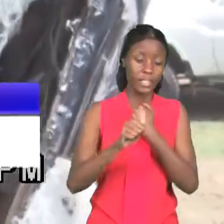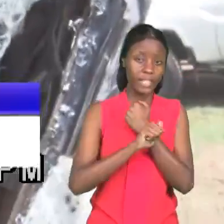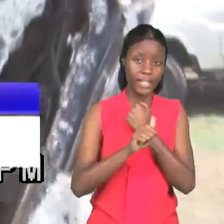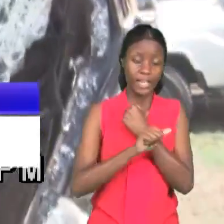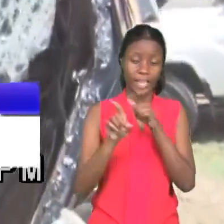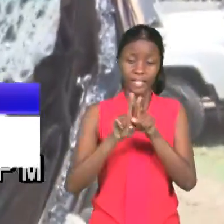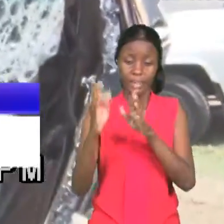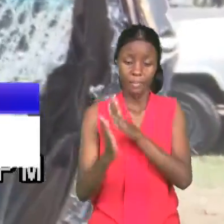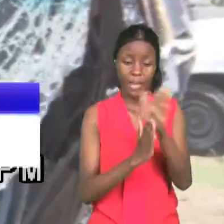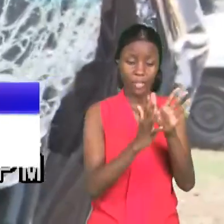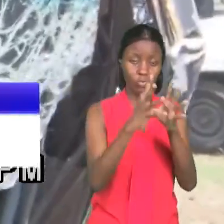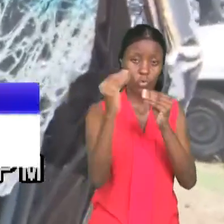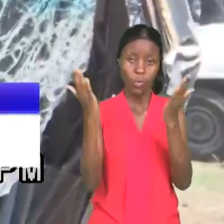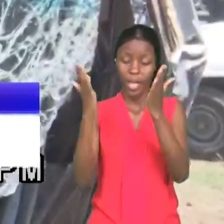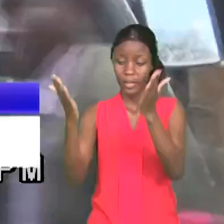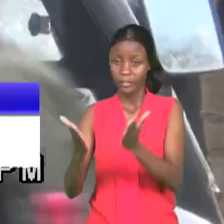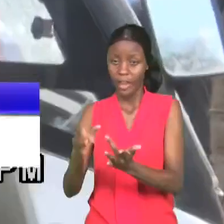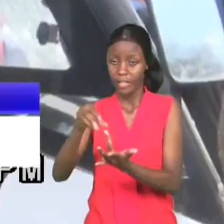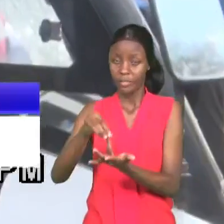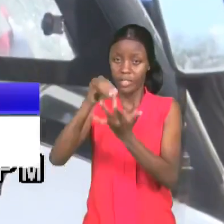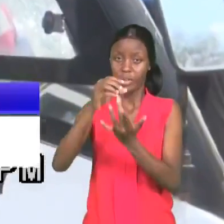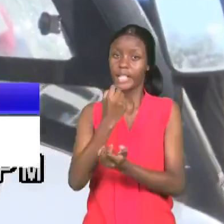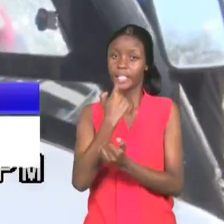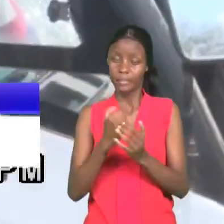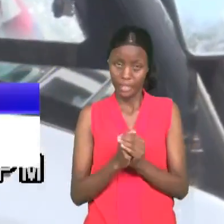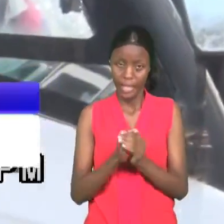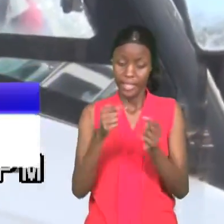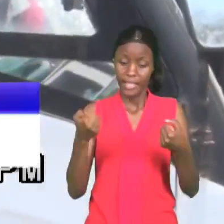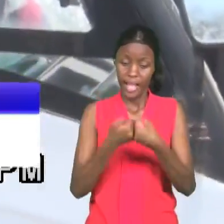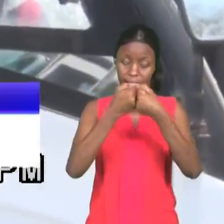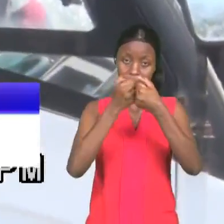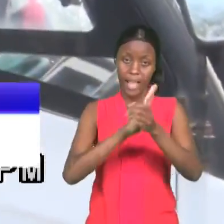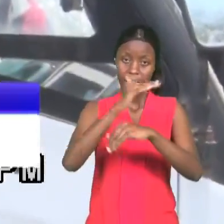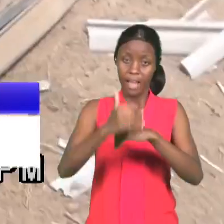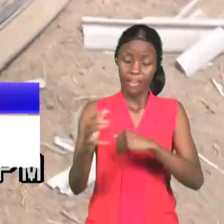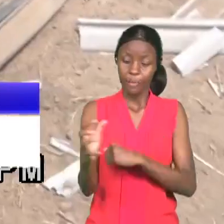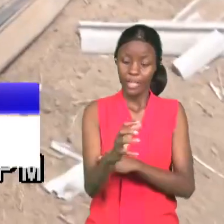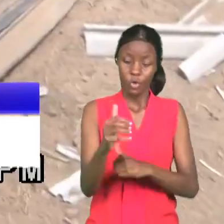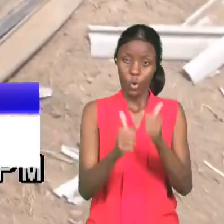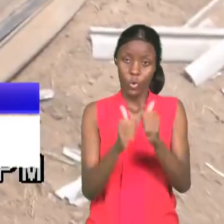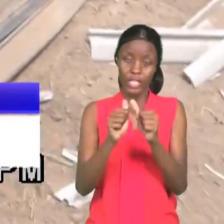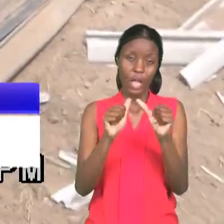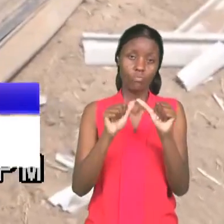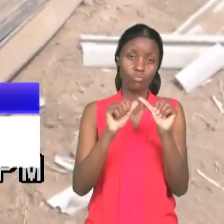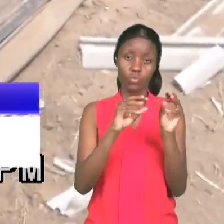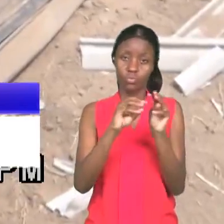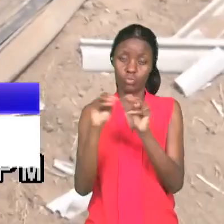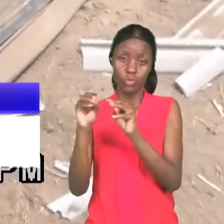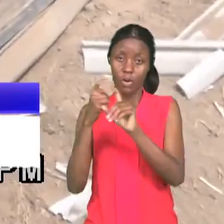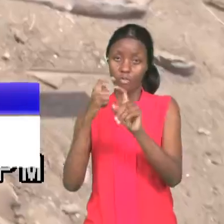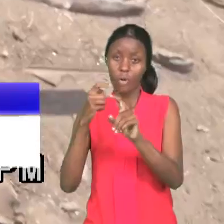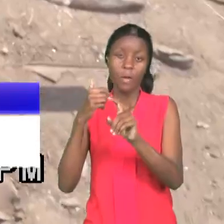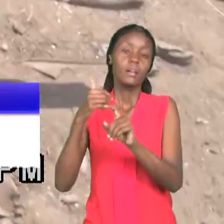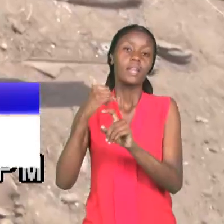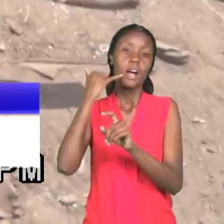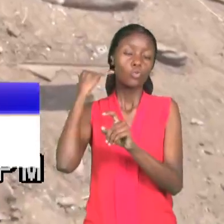to refer them to Rift Valley for specialized treatment. The accident occurred after the Matatu that was heading from Nakuru from Naivasha